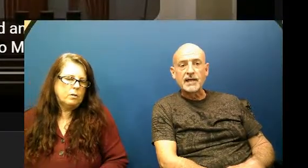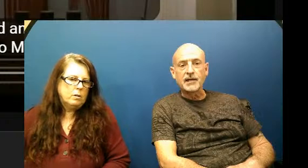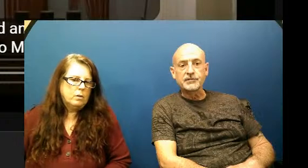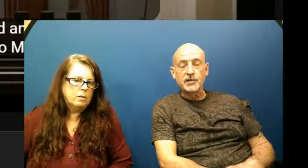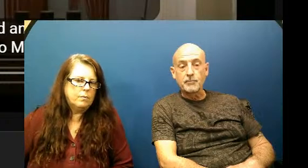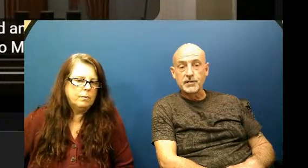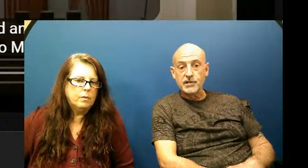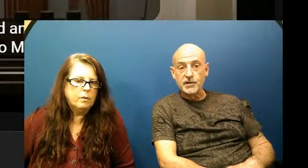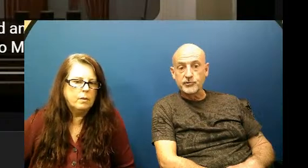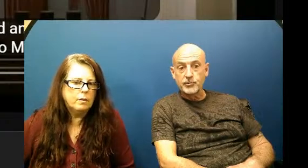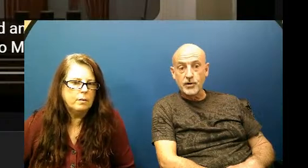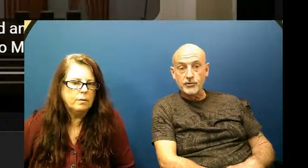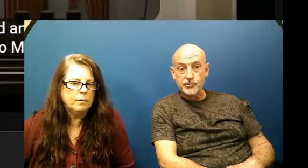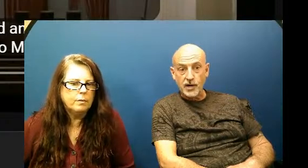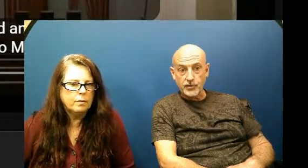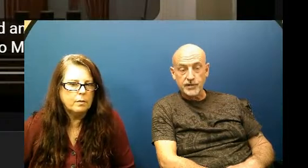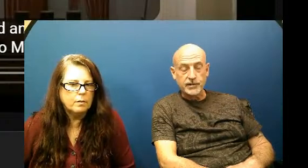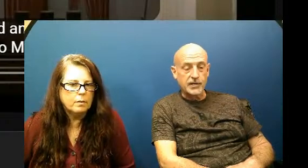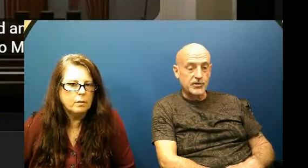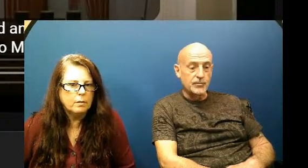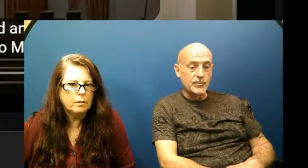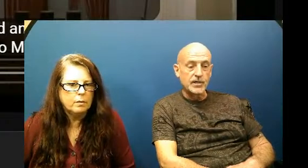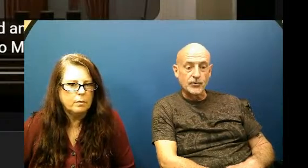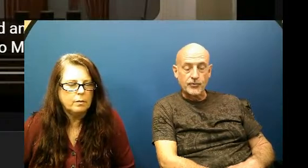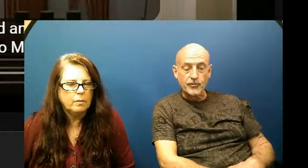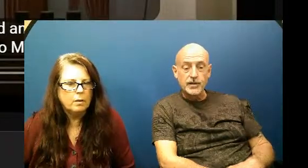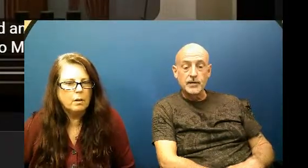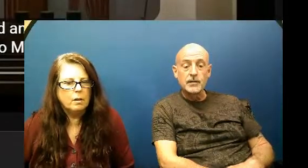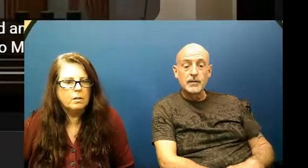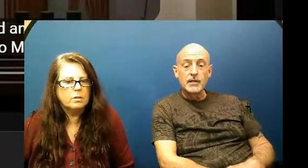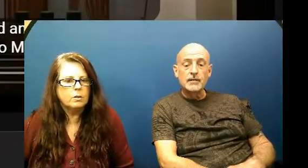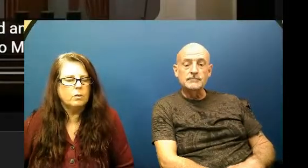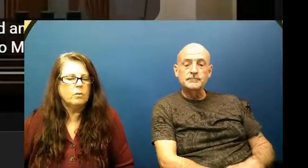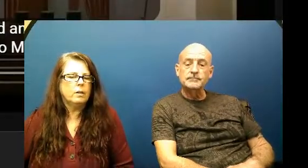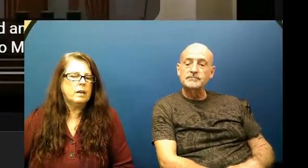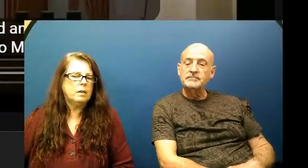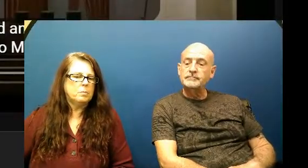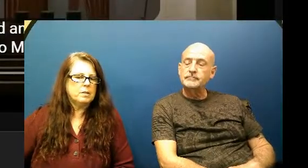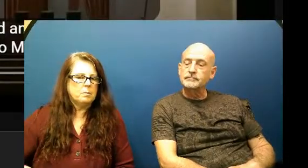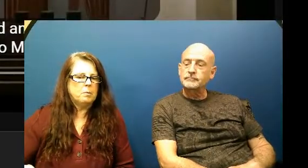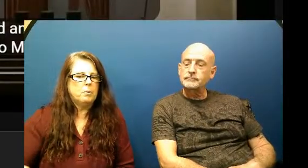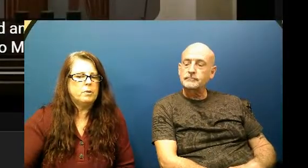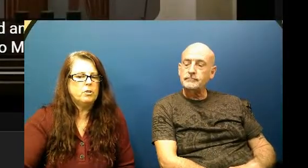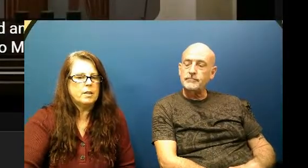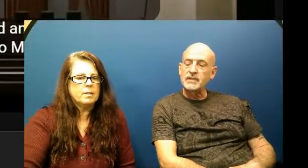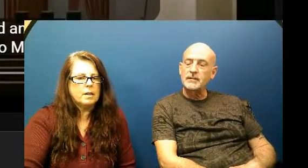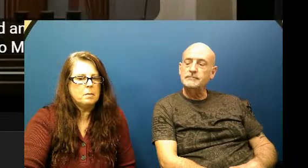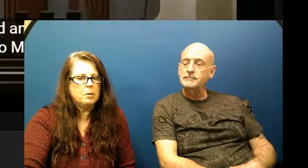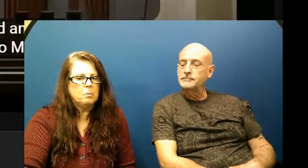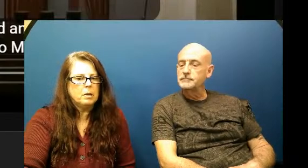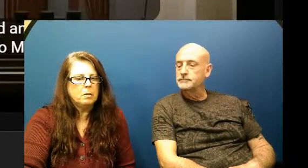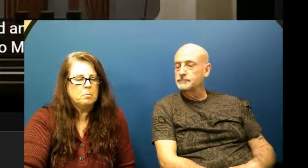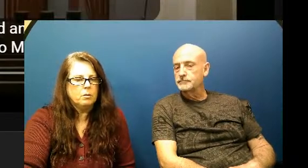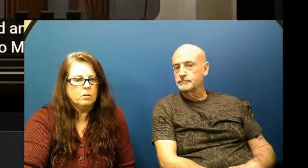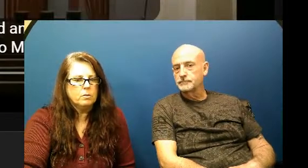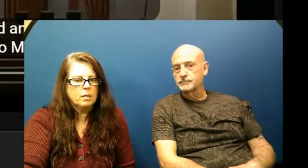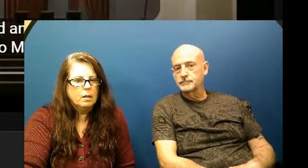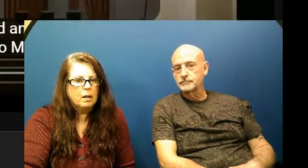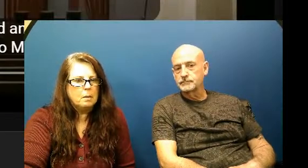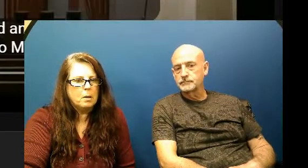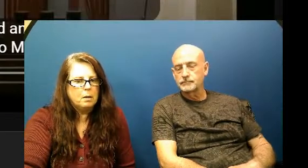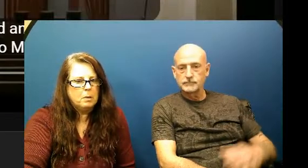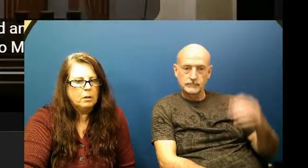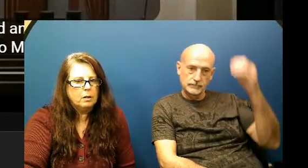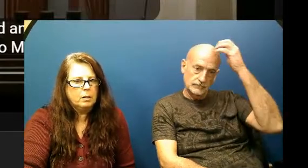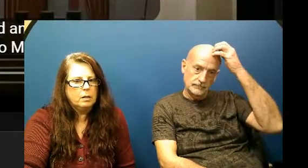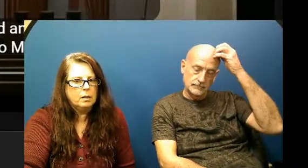and act like the countries we don't trade with, like Cuba and North Korea. So Organic brings up a point. She says, I built my computers,